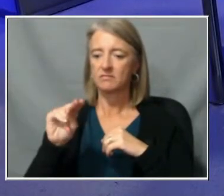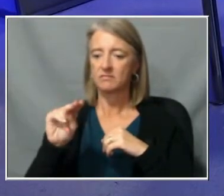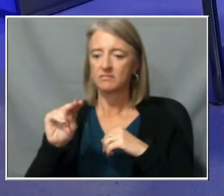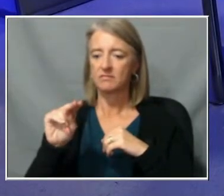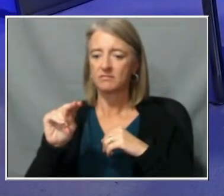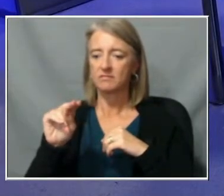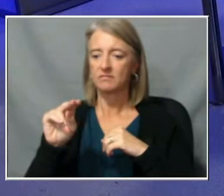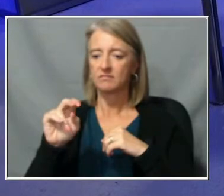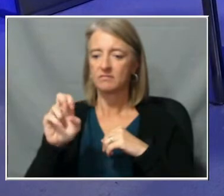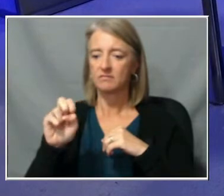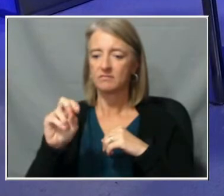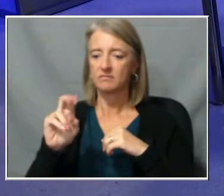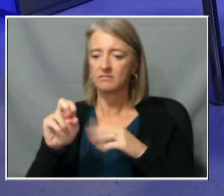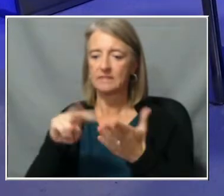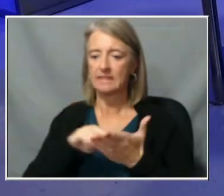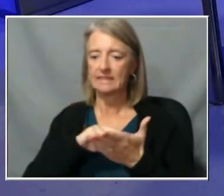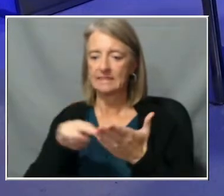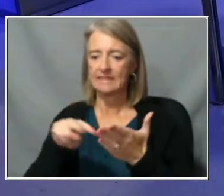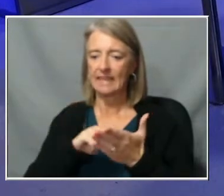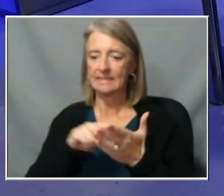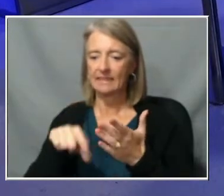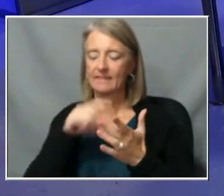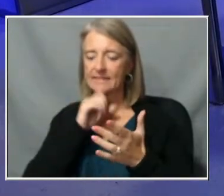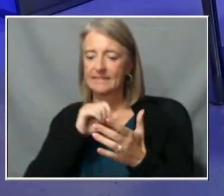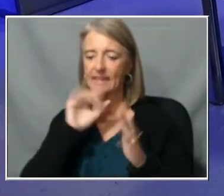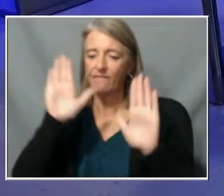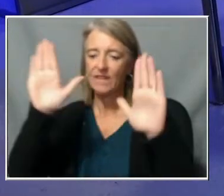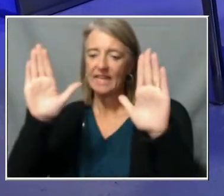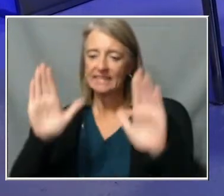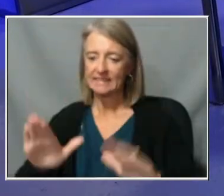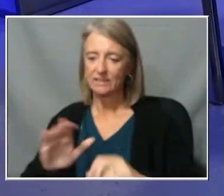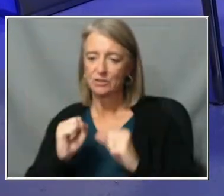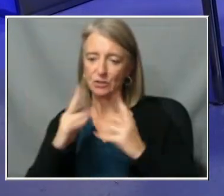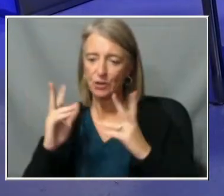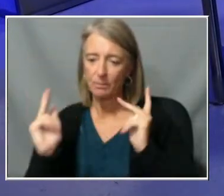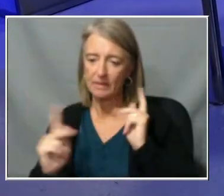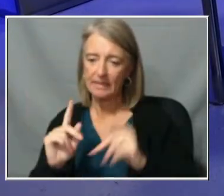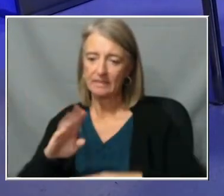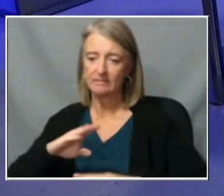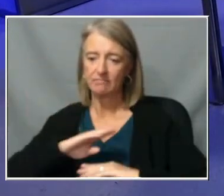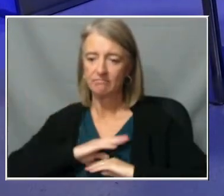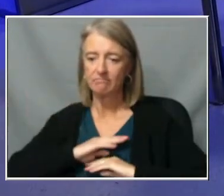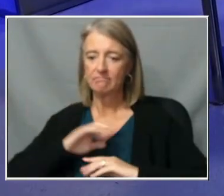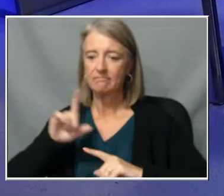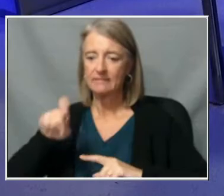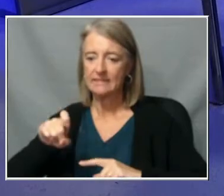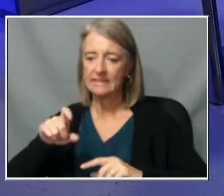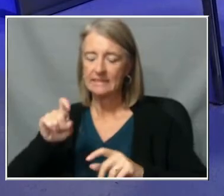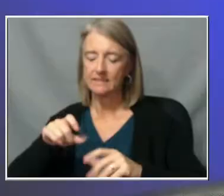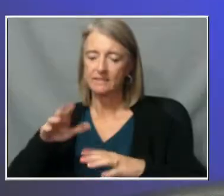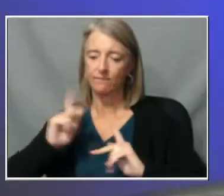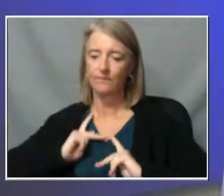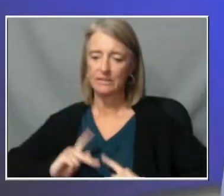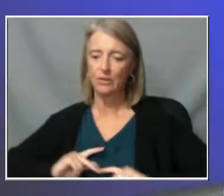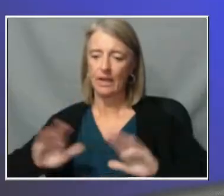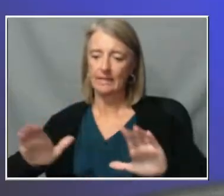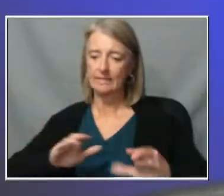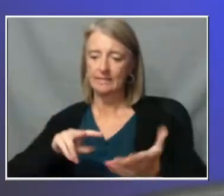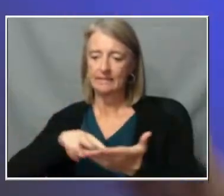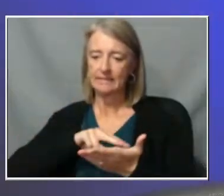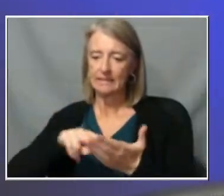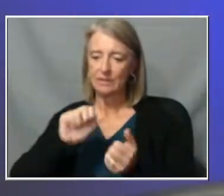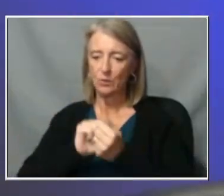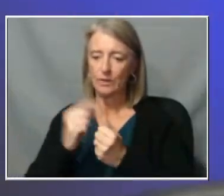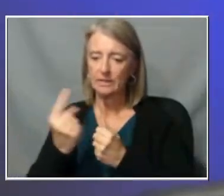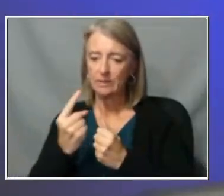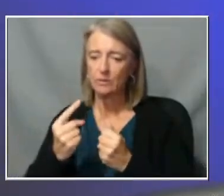age? Fantastic. All right, thumbs up. It hits so many of our needs, right? It's not only physical activity, but generally you're dancing with someone or